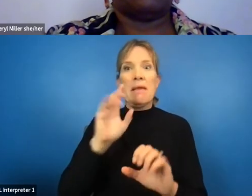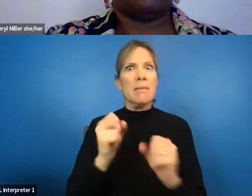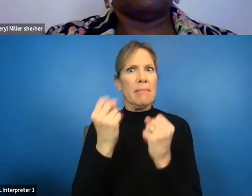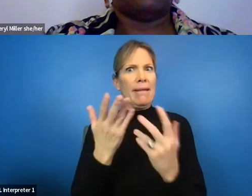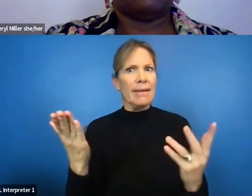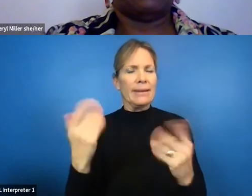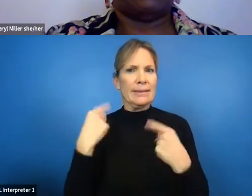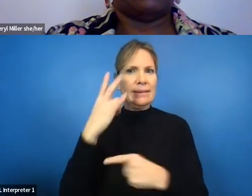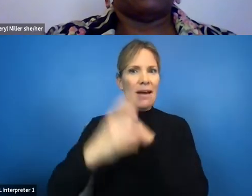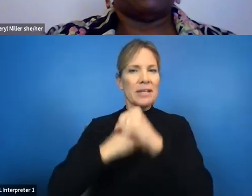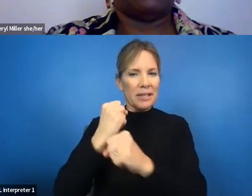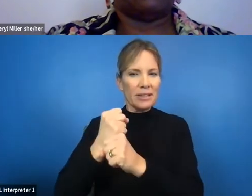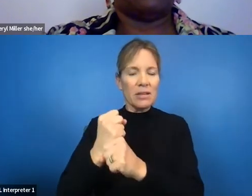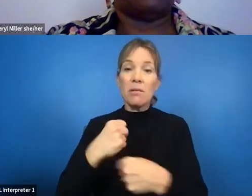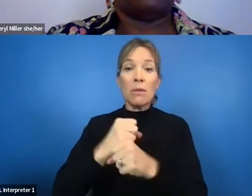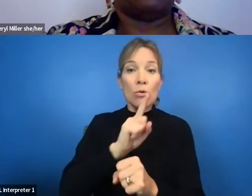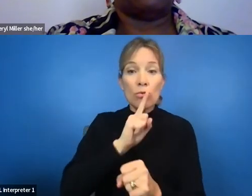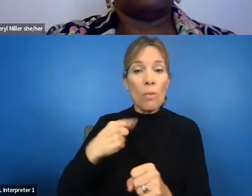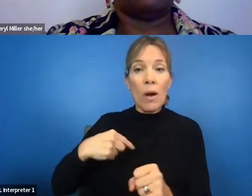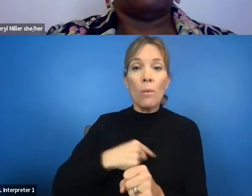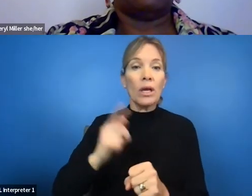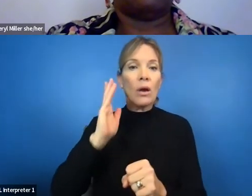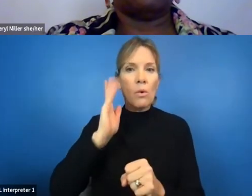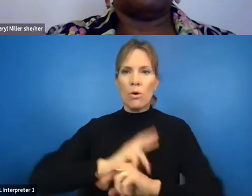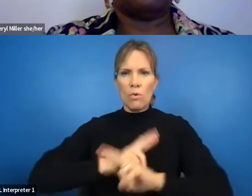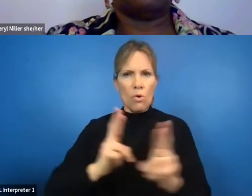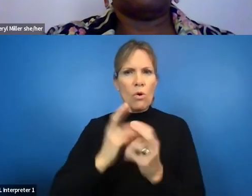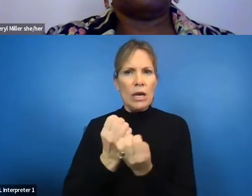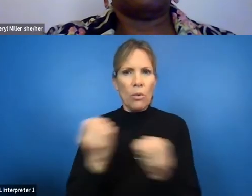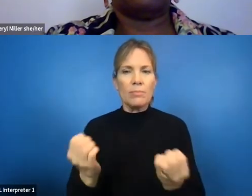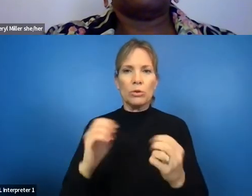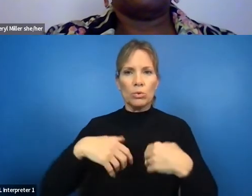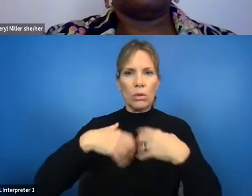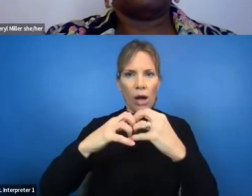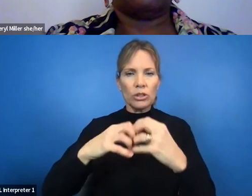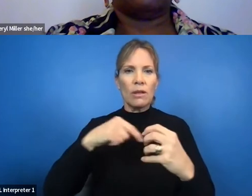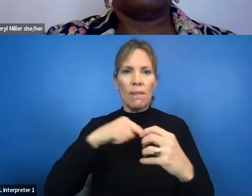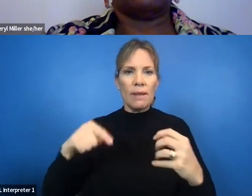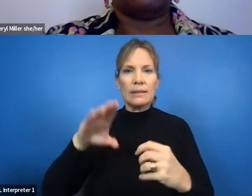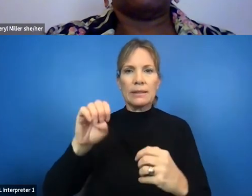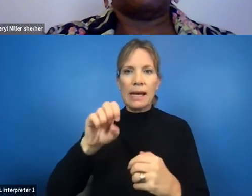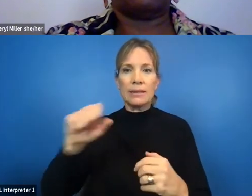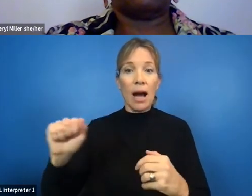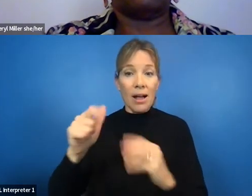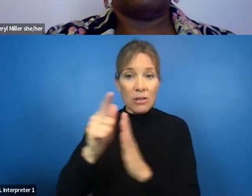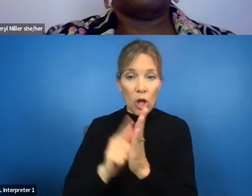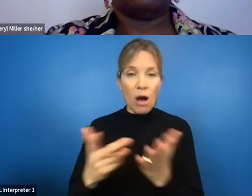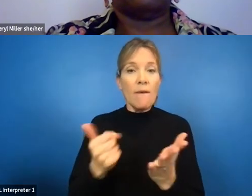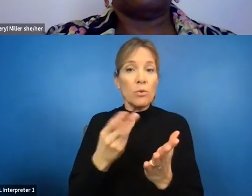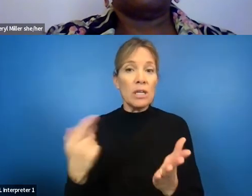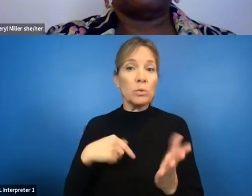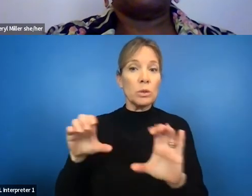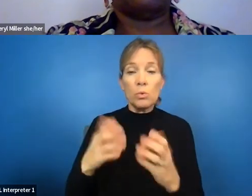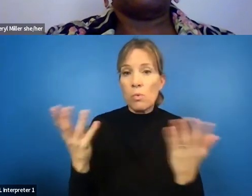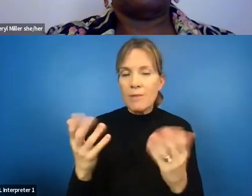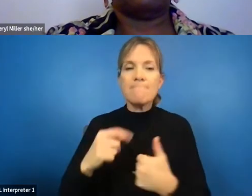last 7 years, to make sure that we were well equipped to launch the CESSA law. A few things that we did was we